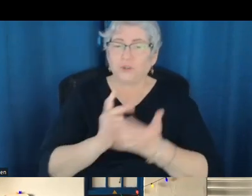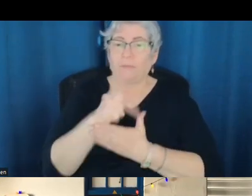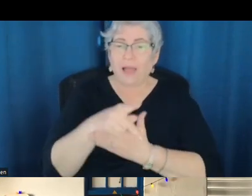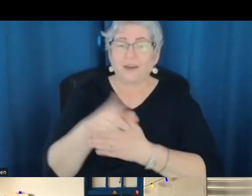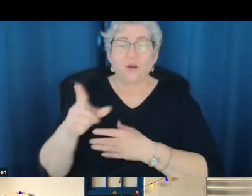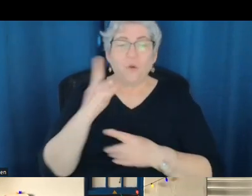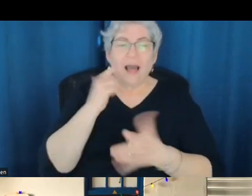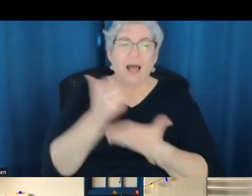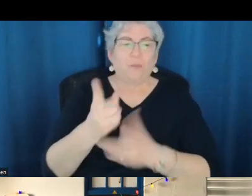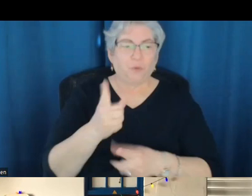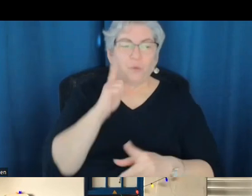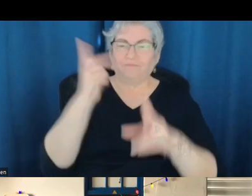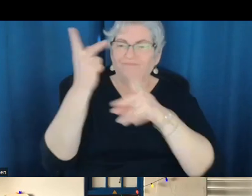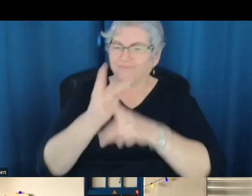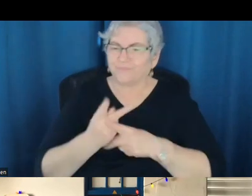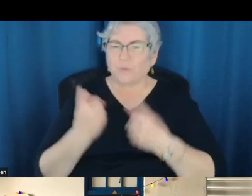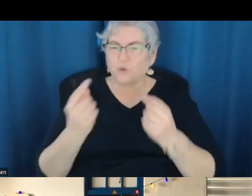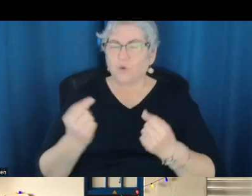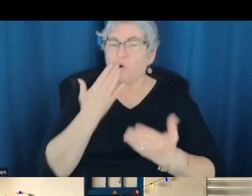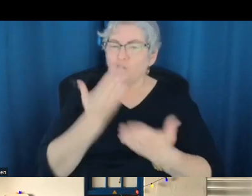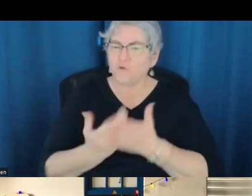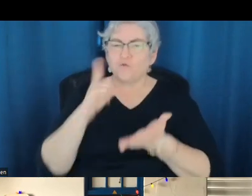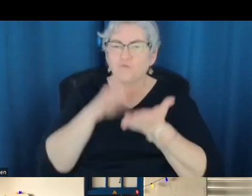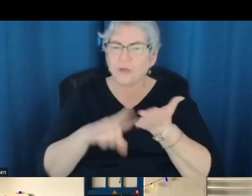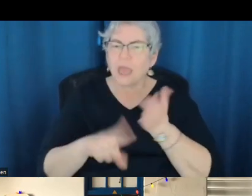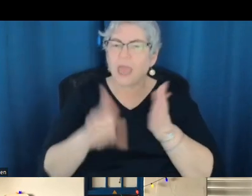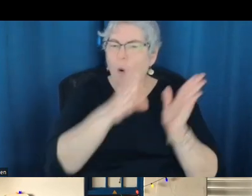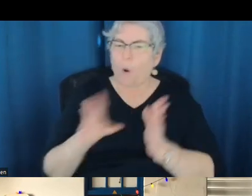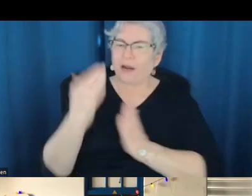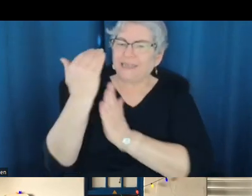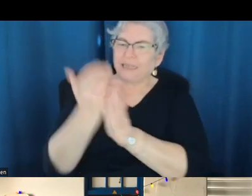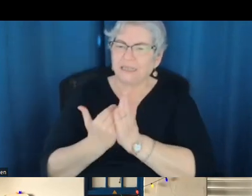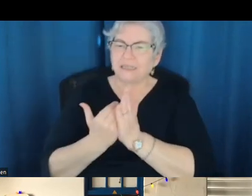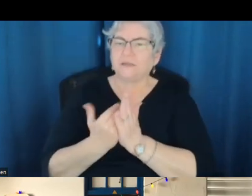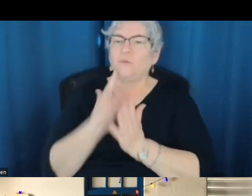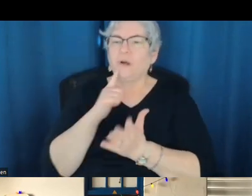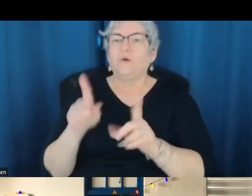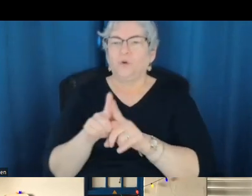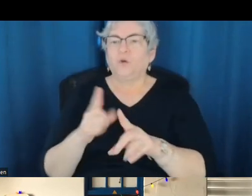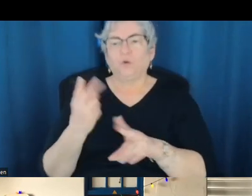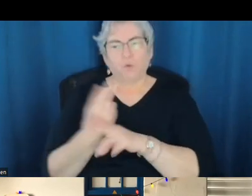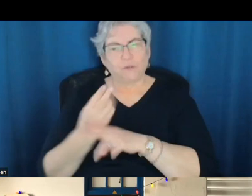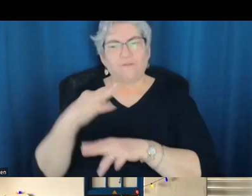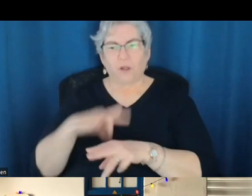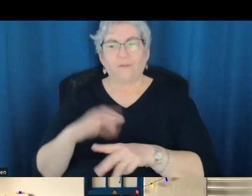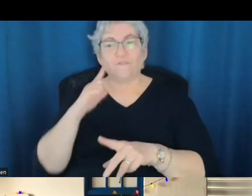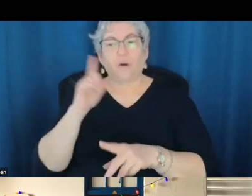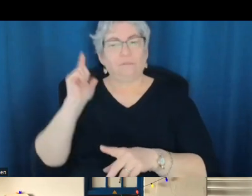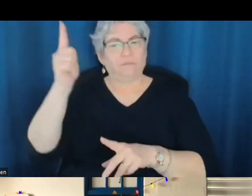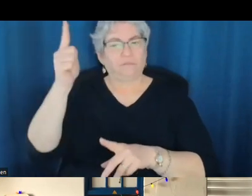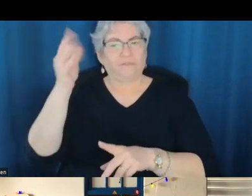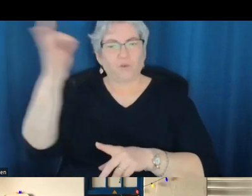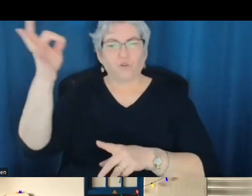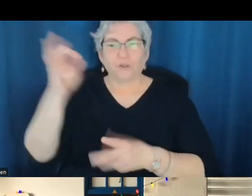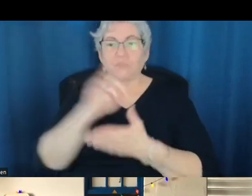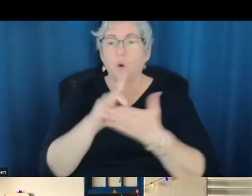ongoing maintenance. A well-researched and organized list will also be useful when creating future designs or when